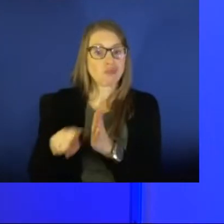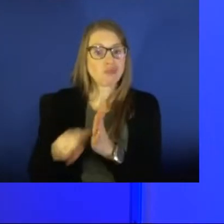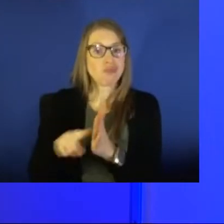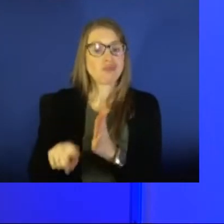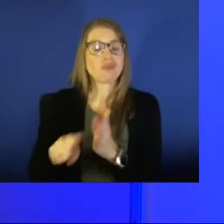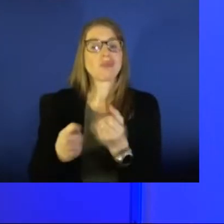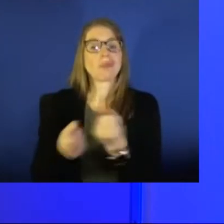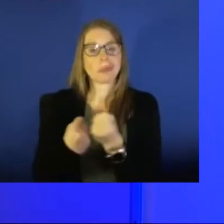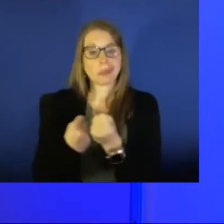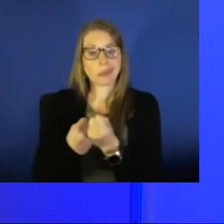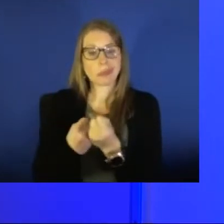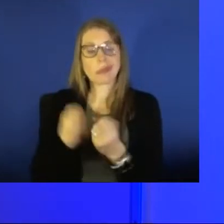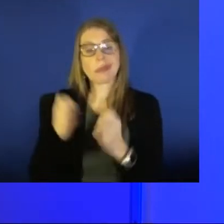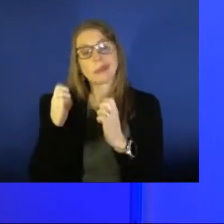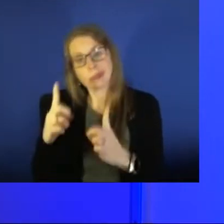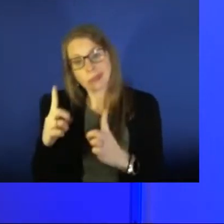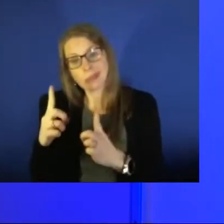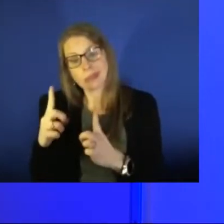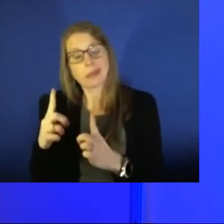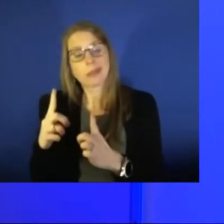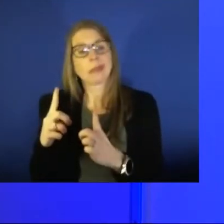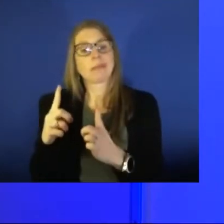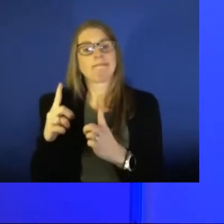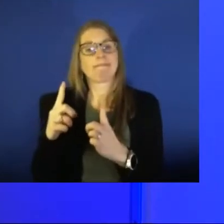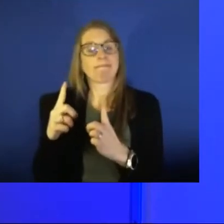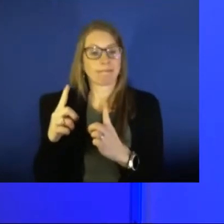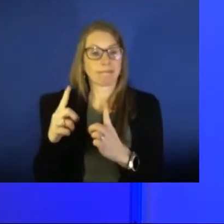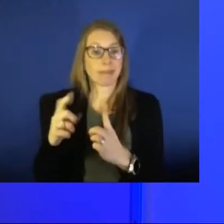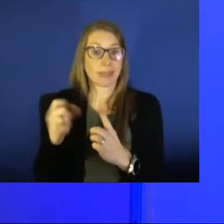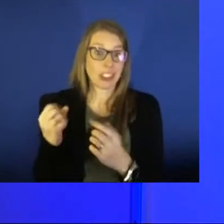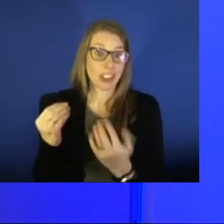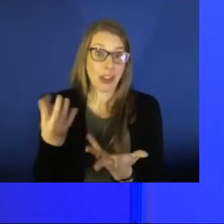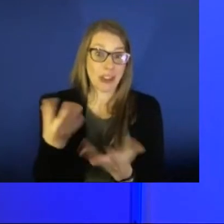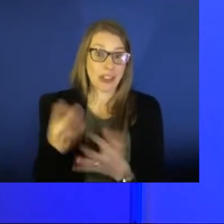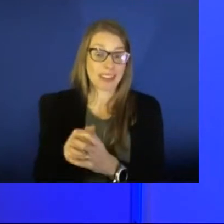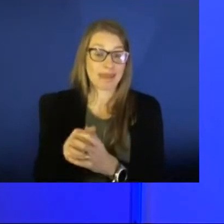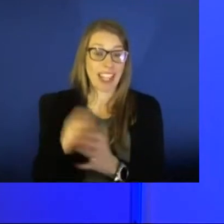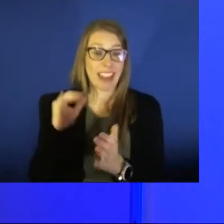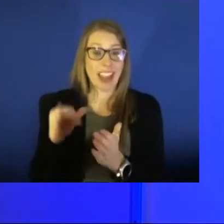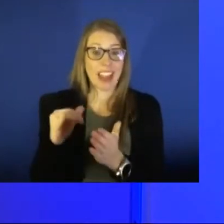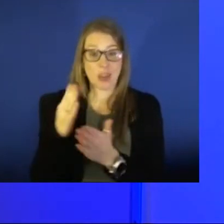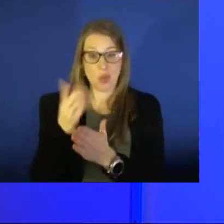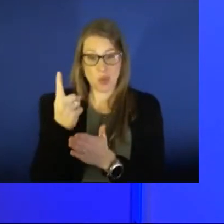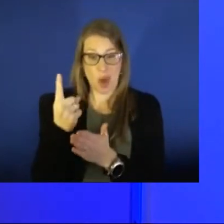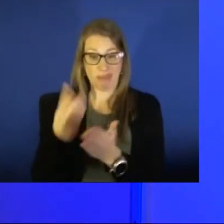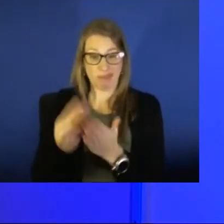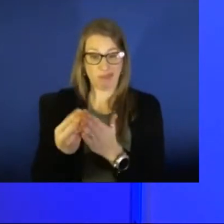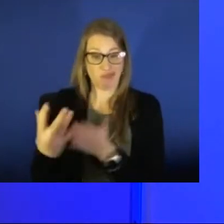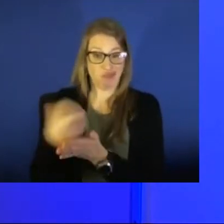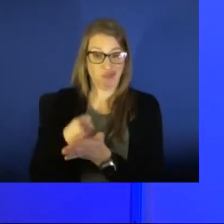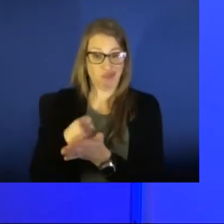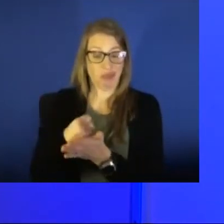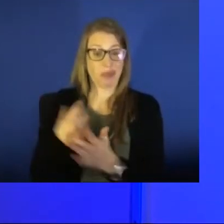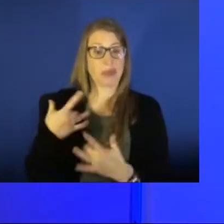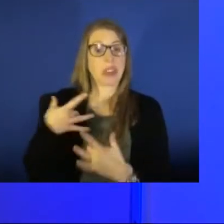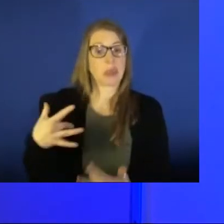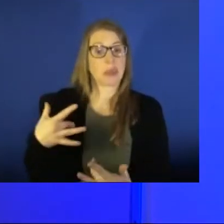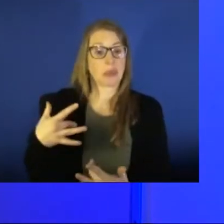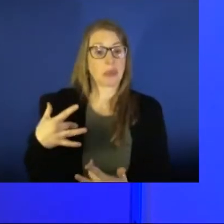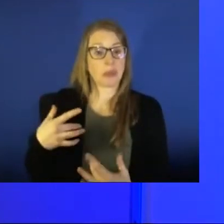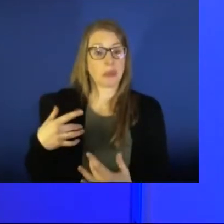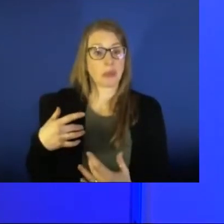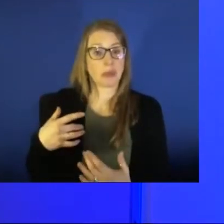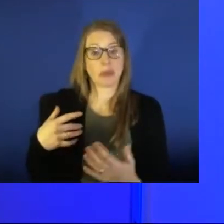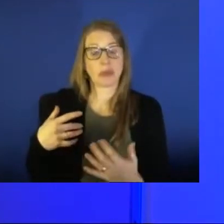advocacy, education. And so that's one of the fundraisers. Again, it's a typical fundraising